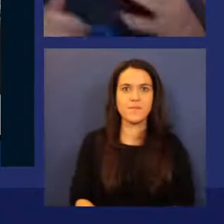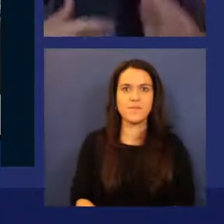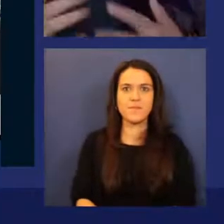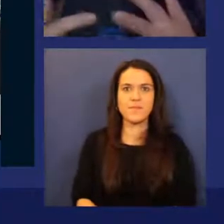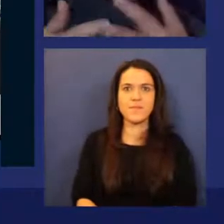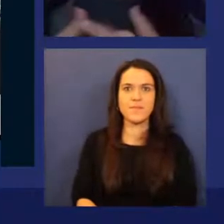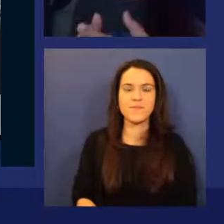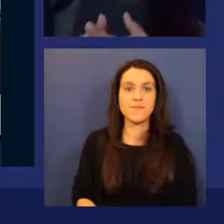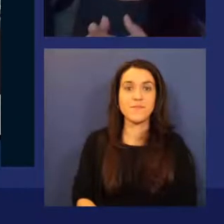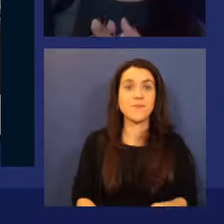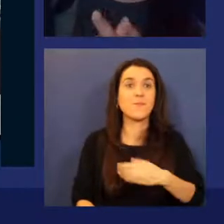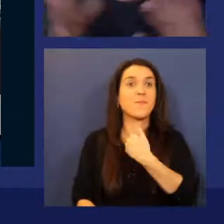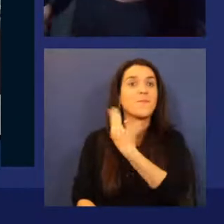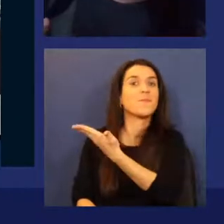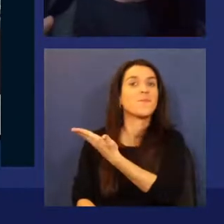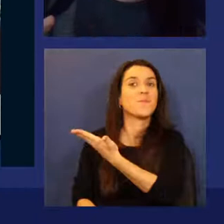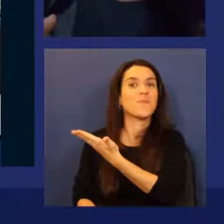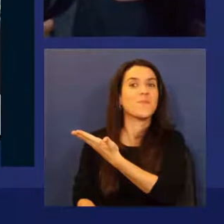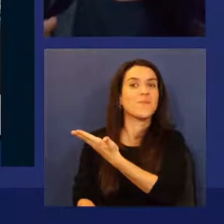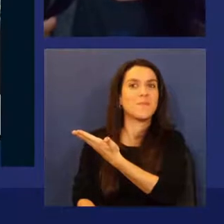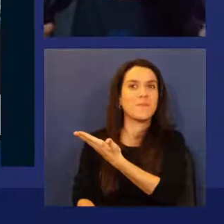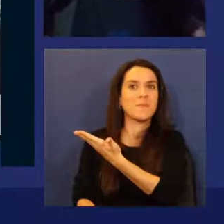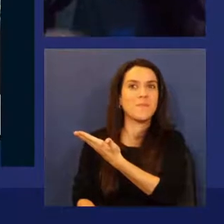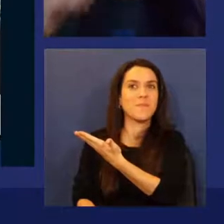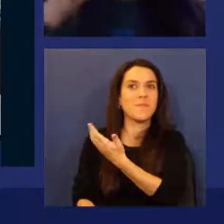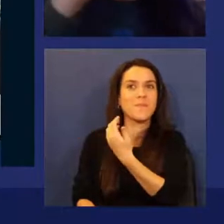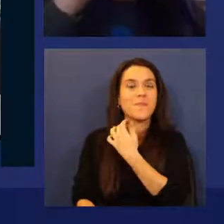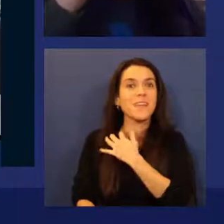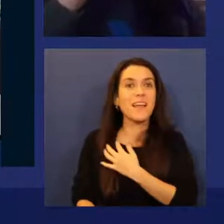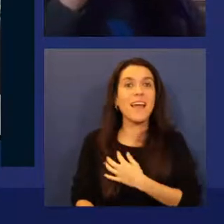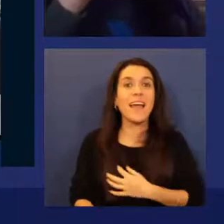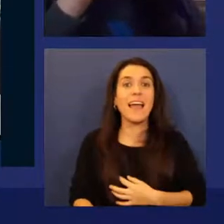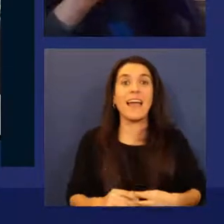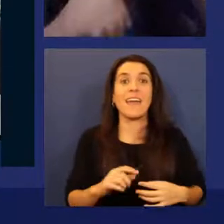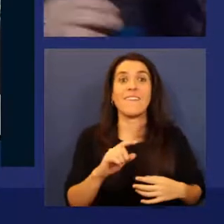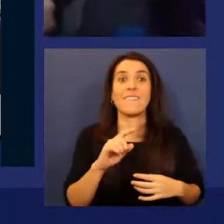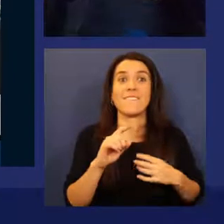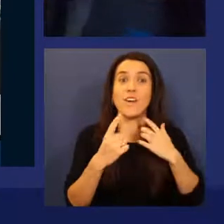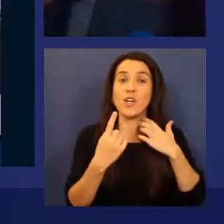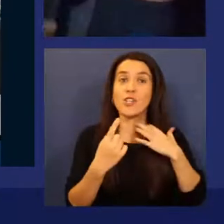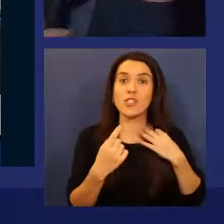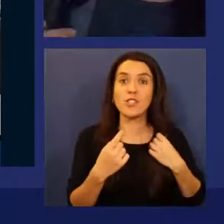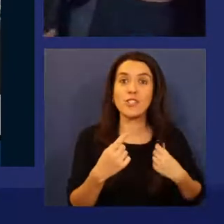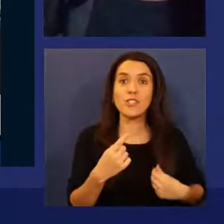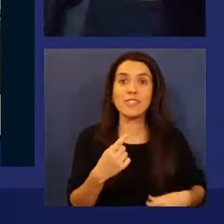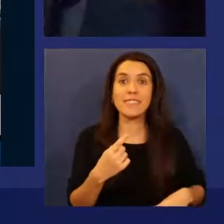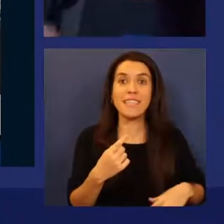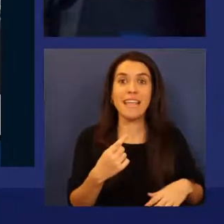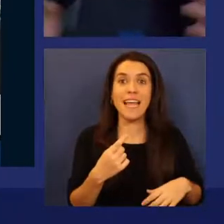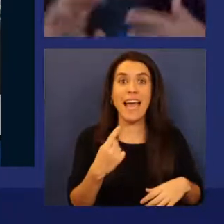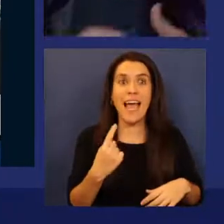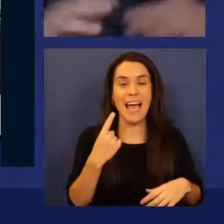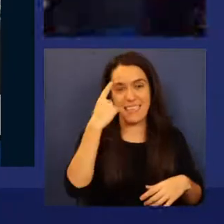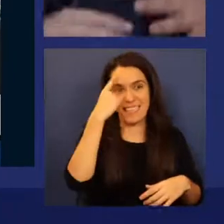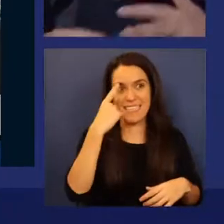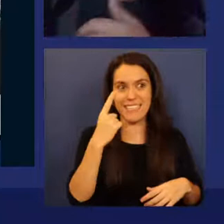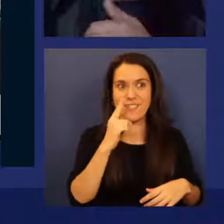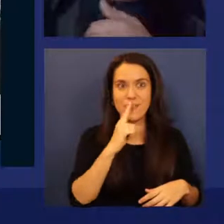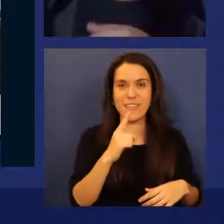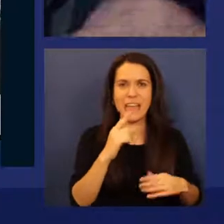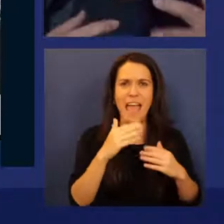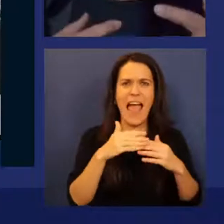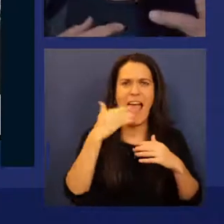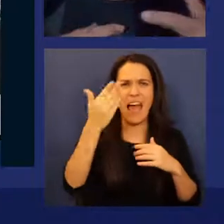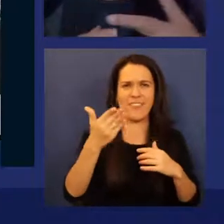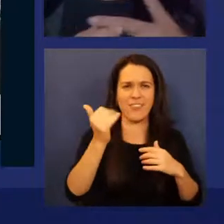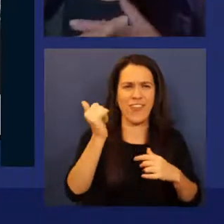approach, and I'll go through these rather quickly, we are gonna have a panel. And I believe right after me, you're gonna have a really nice deep